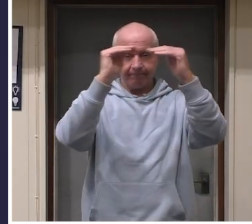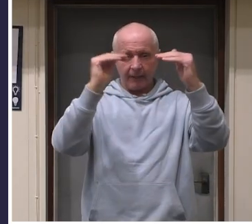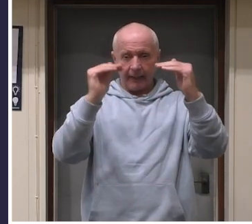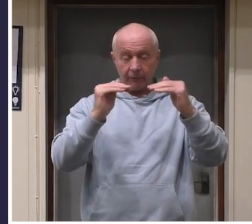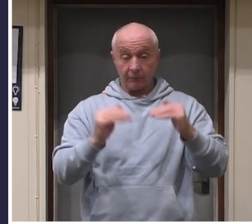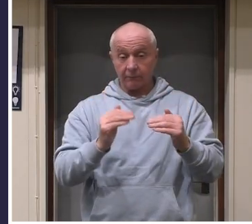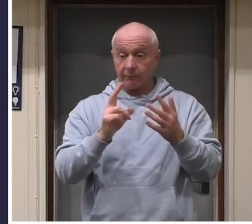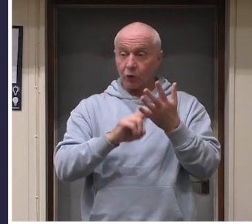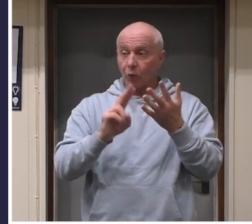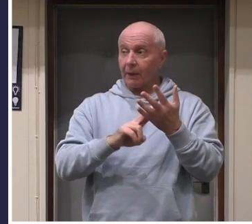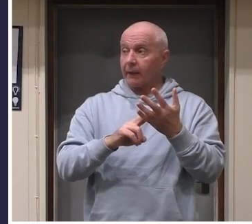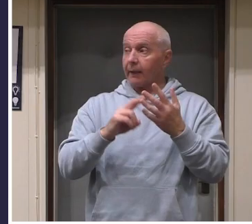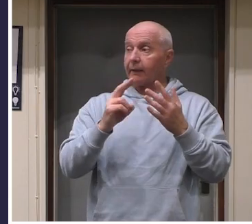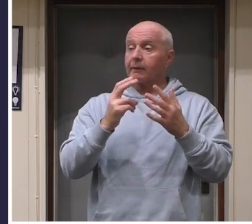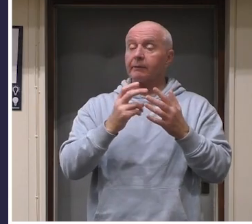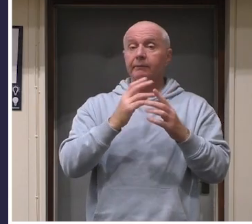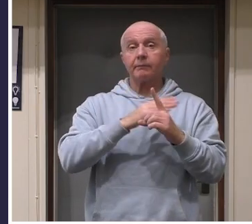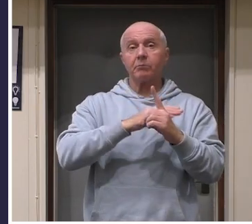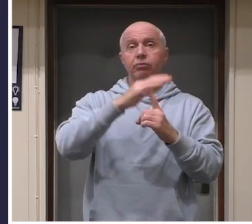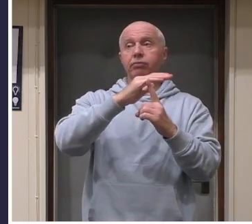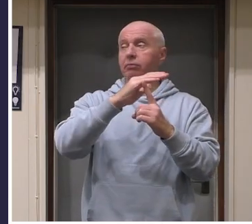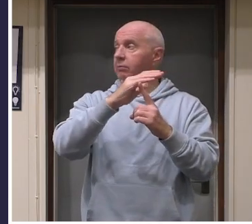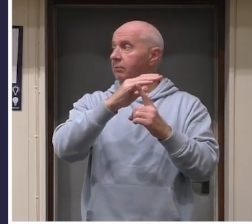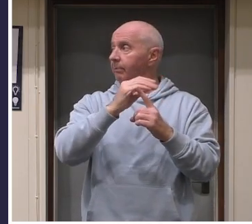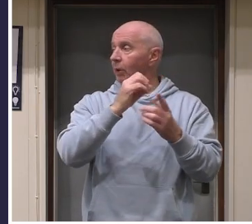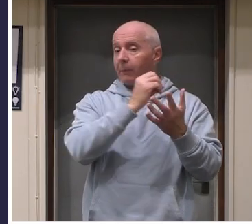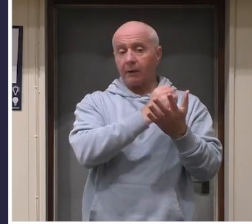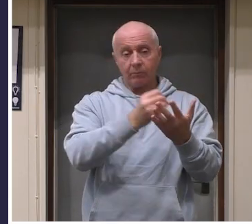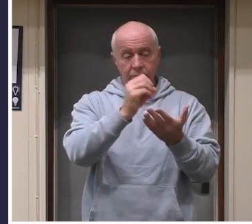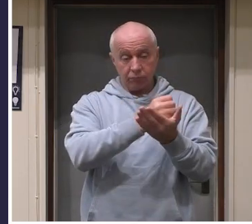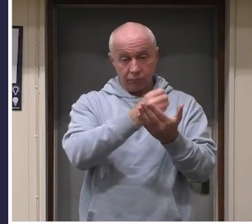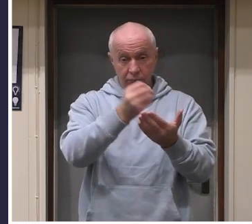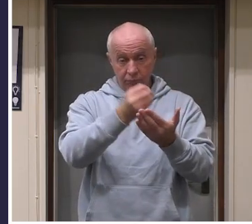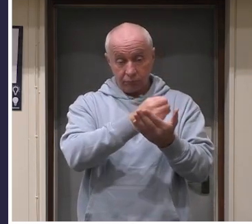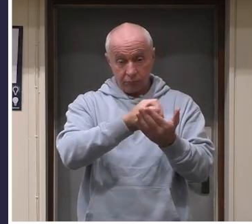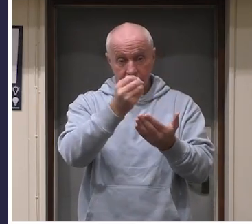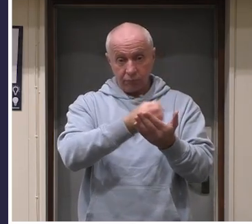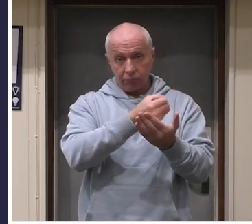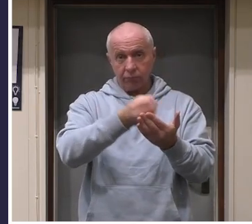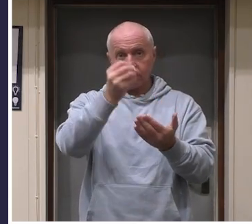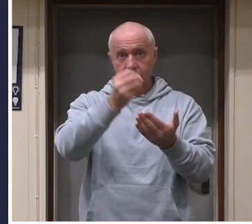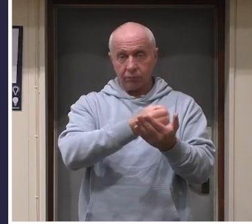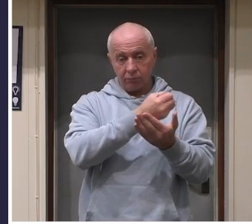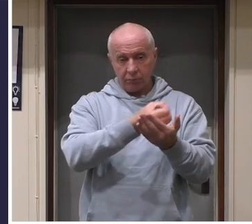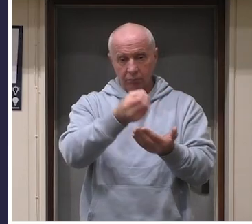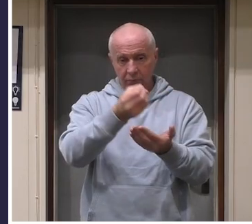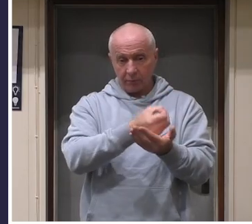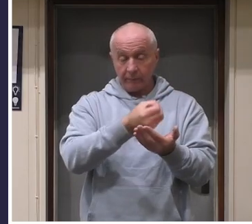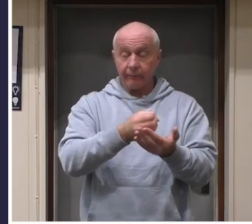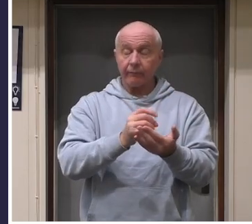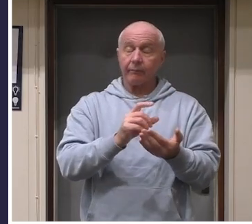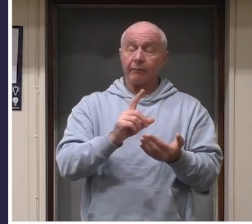And normally when you trap it at high temperature, the particle moves with a lot of energy, and it's at one of the higher levels.